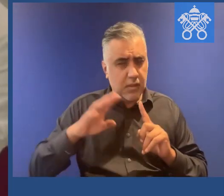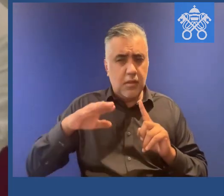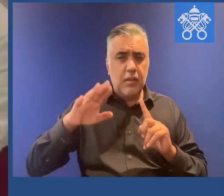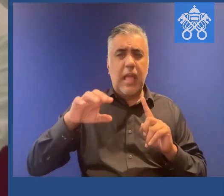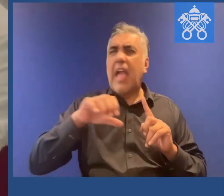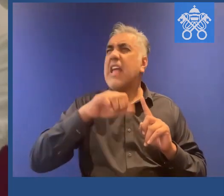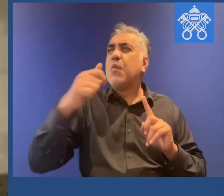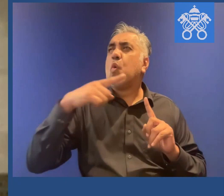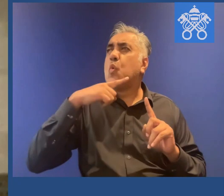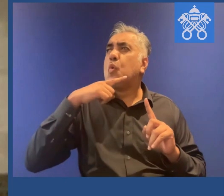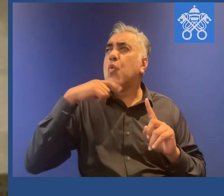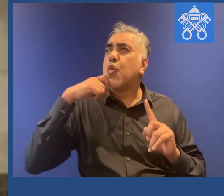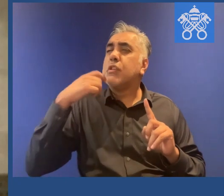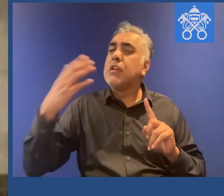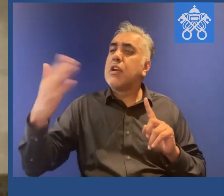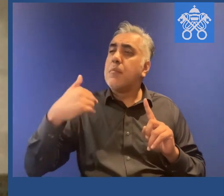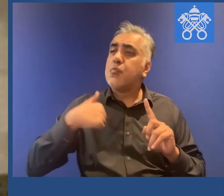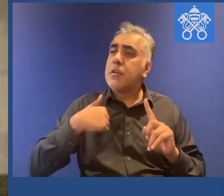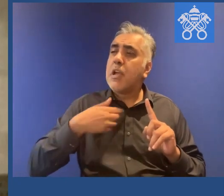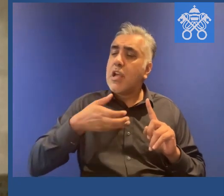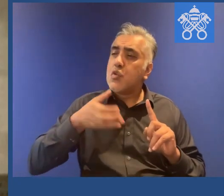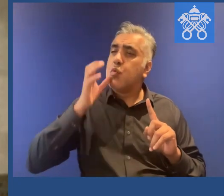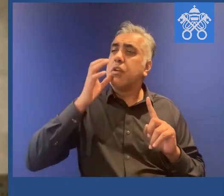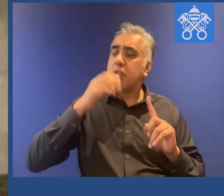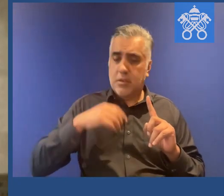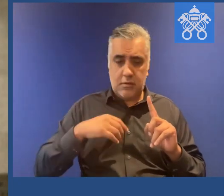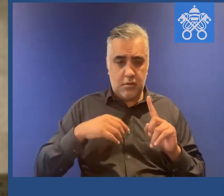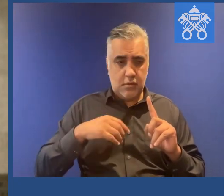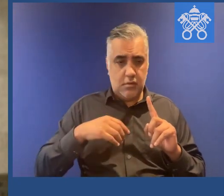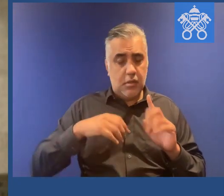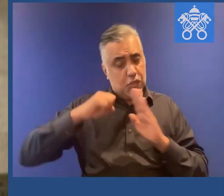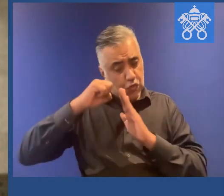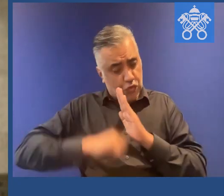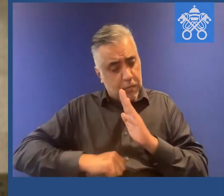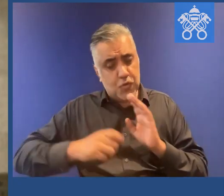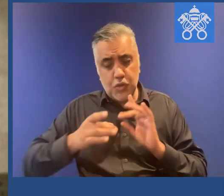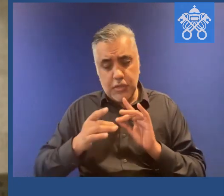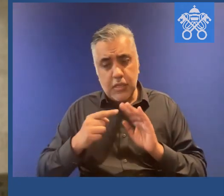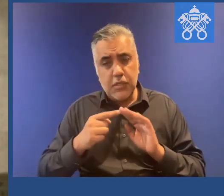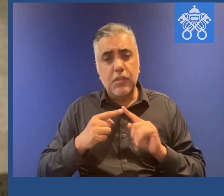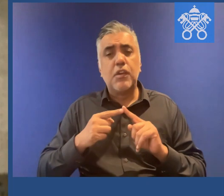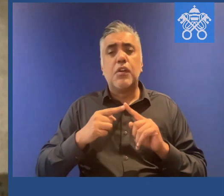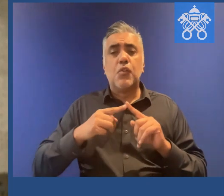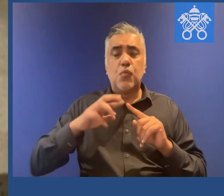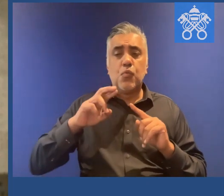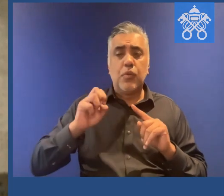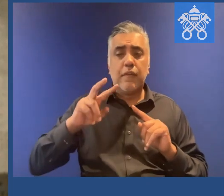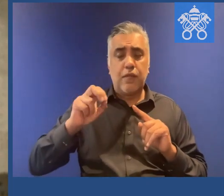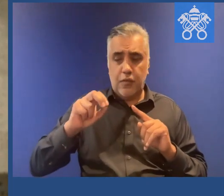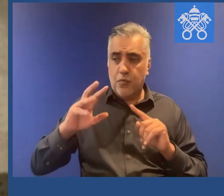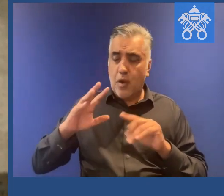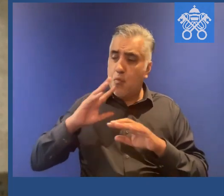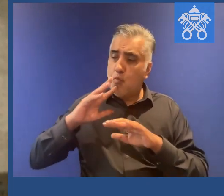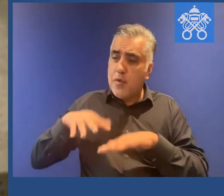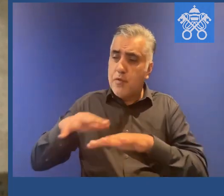"Let anyone who thirsts come to me and drink. As Scripture says, rivers of living water will